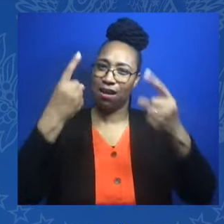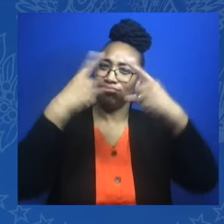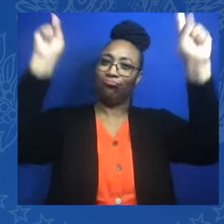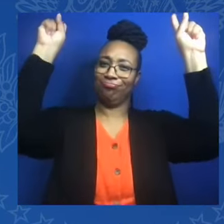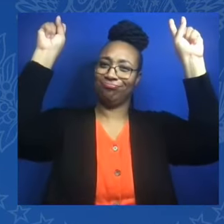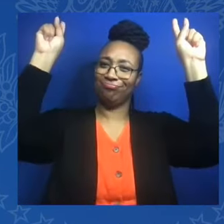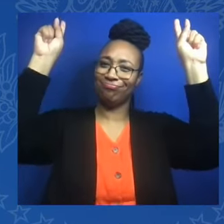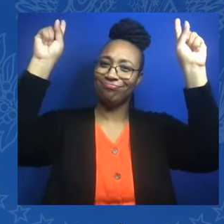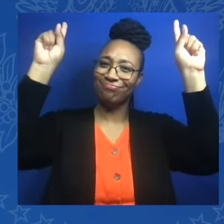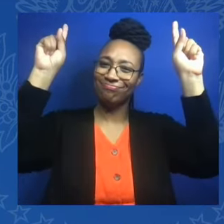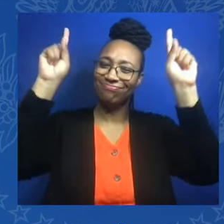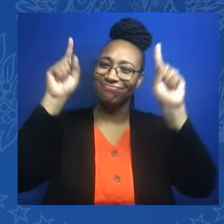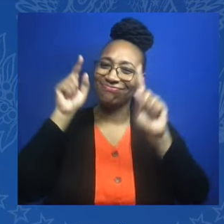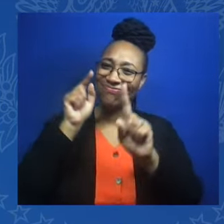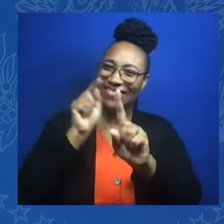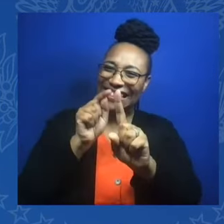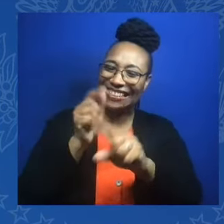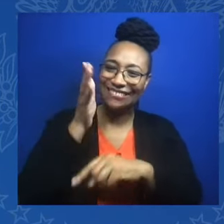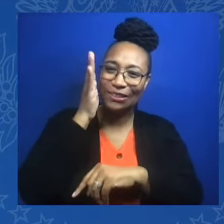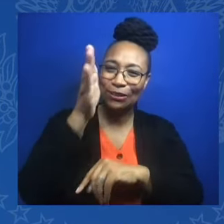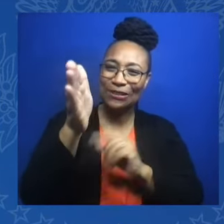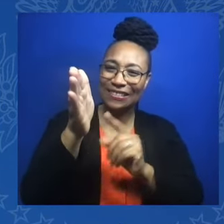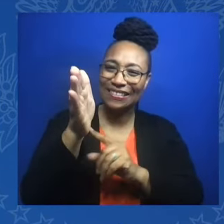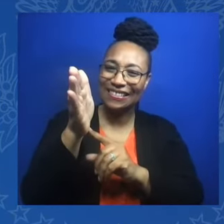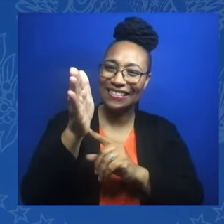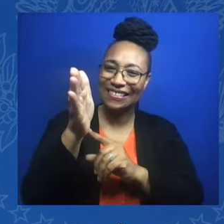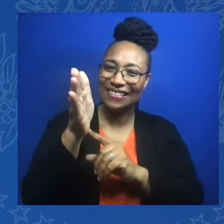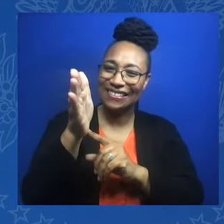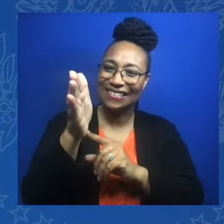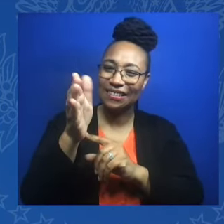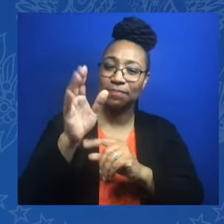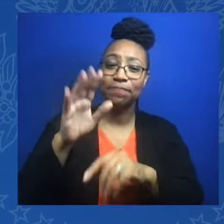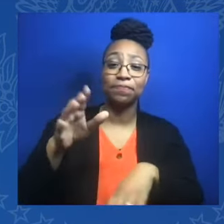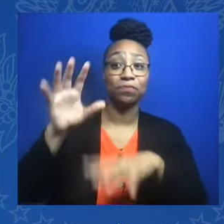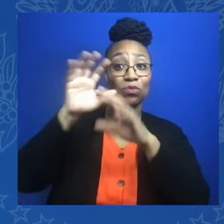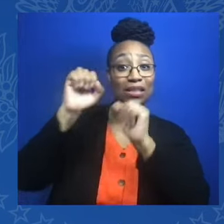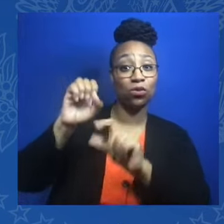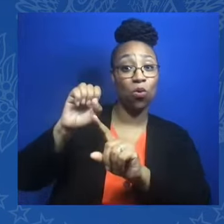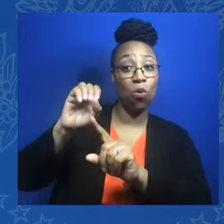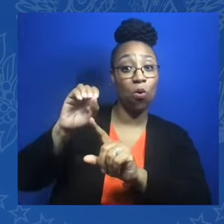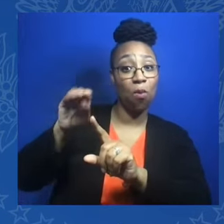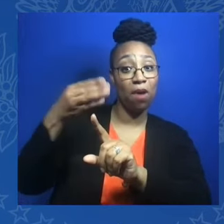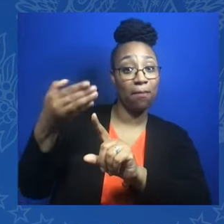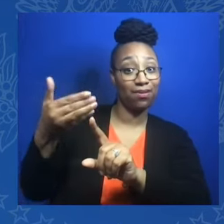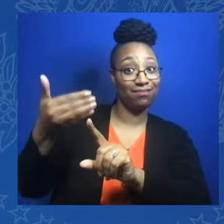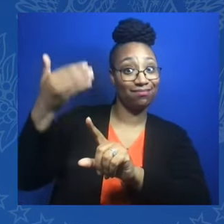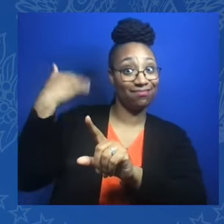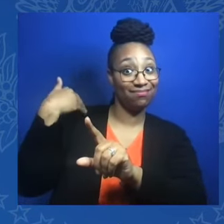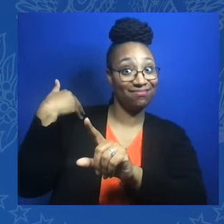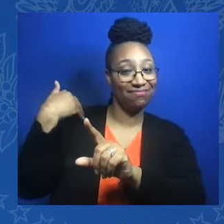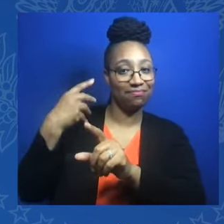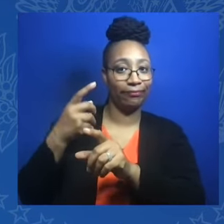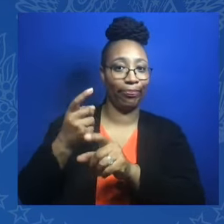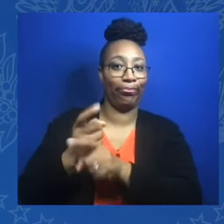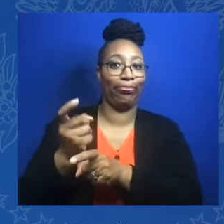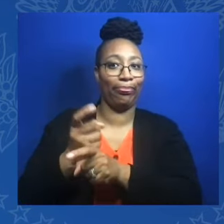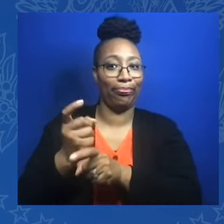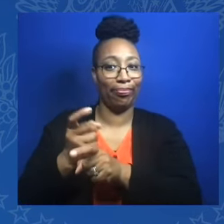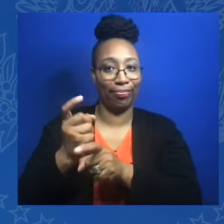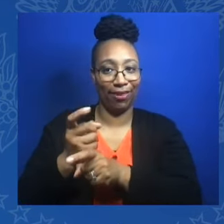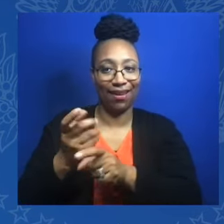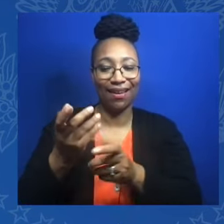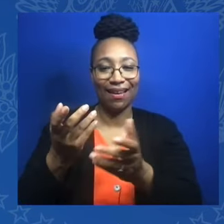President Obama used to always kid me because I'd always say to him in our private meetings, a country's never more optimistic than its